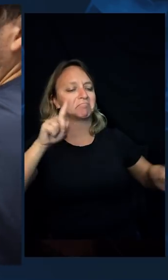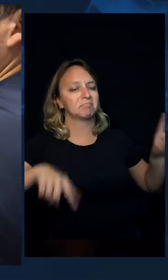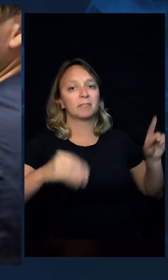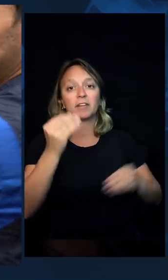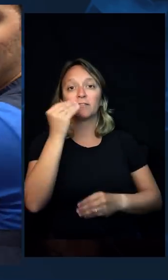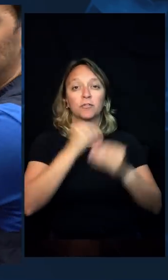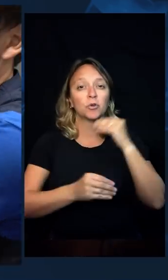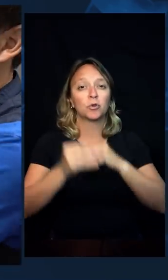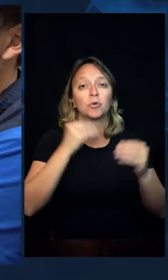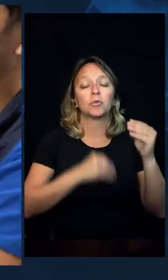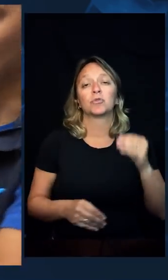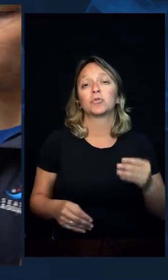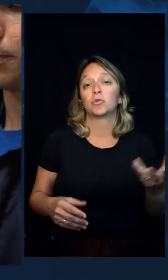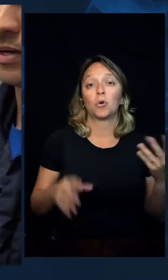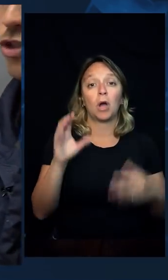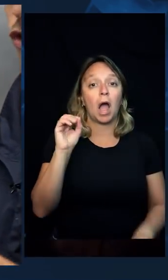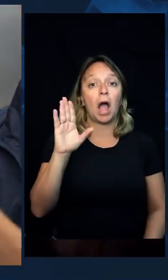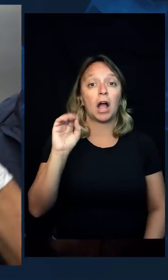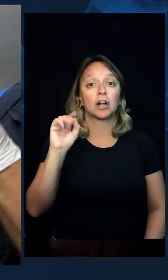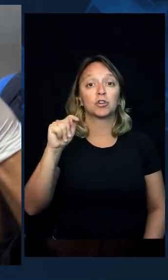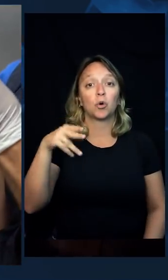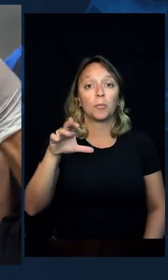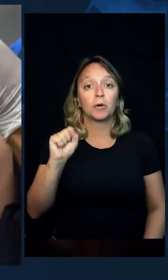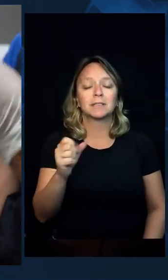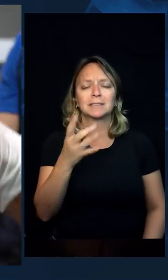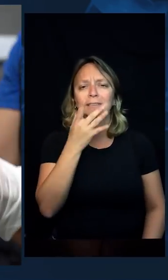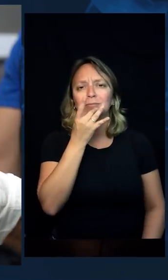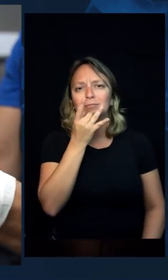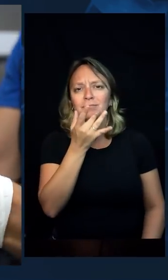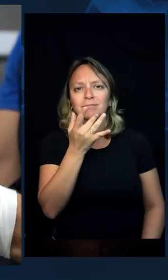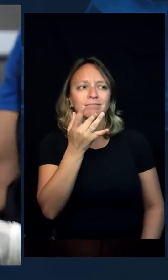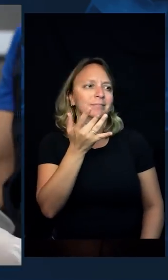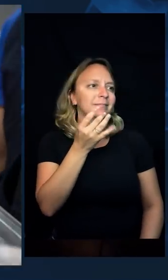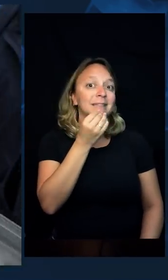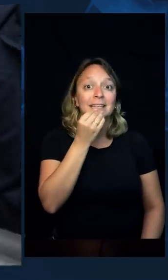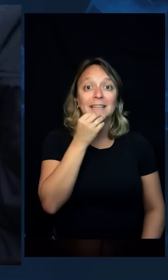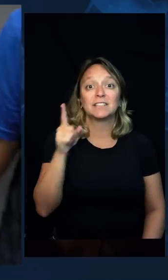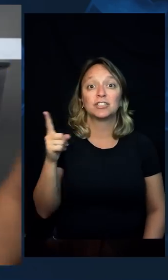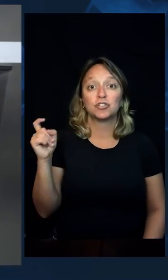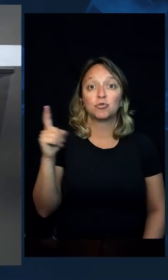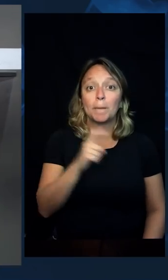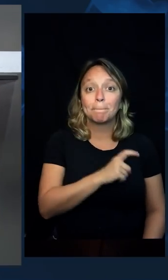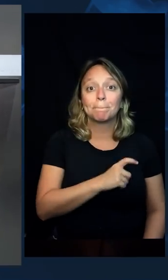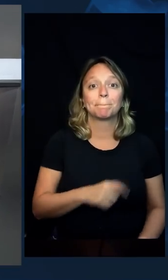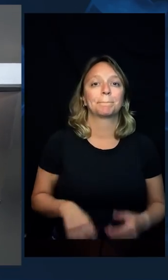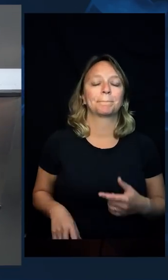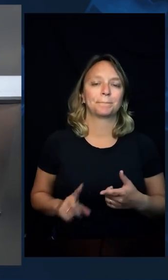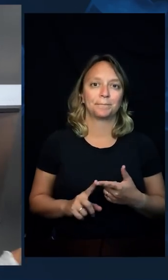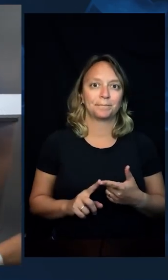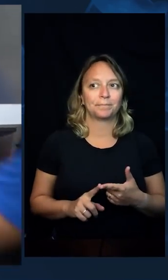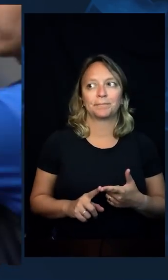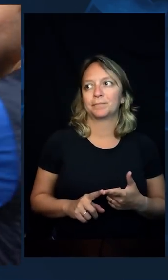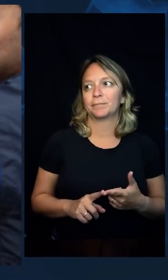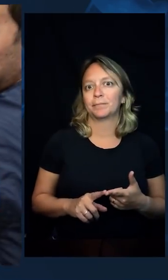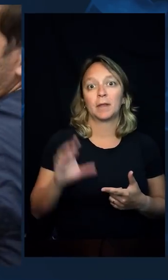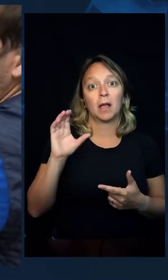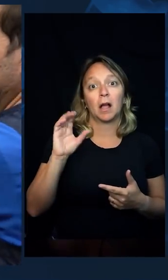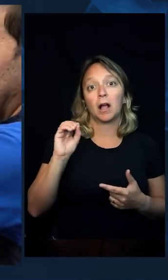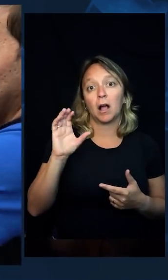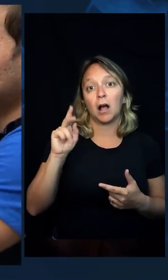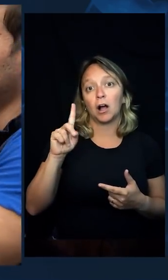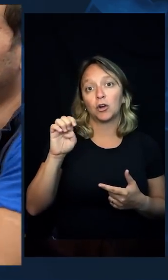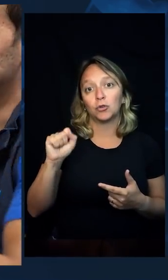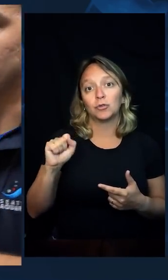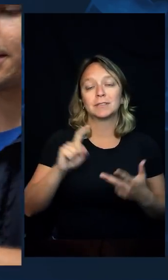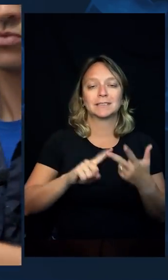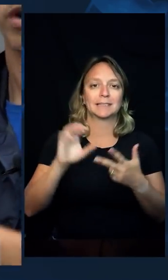So the octopus likes to eat a little bit of shrimp. We have some cockles, some